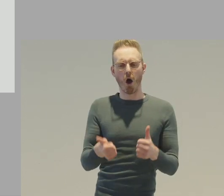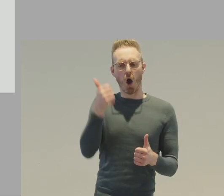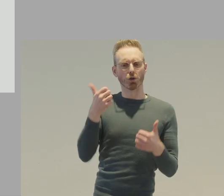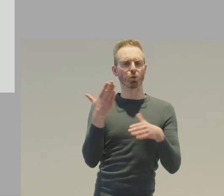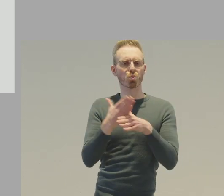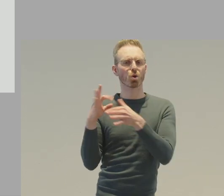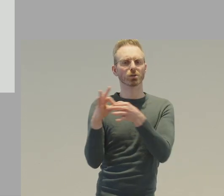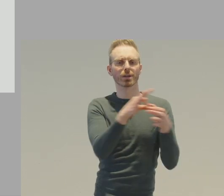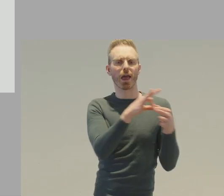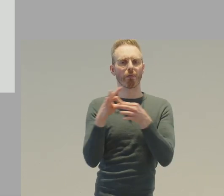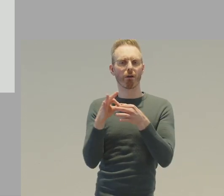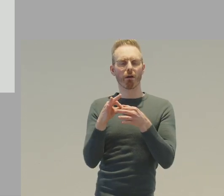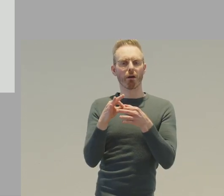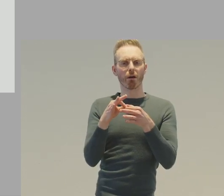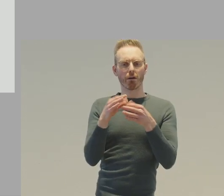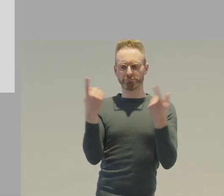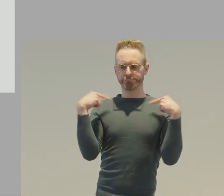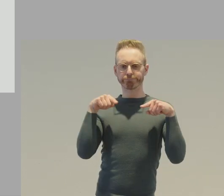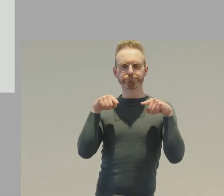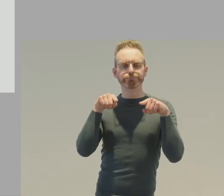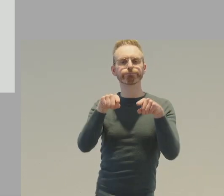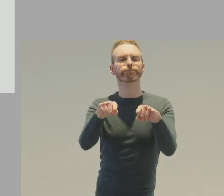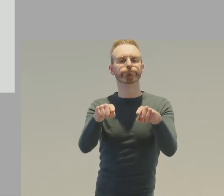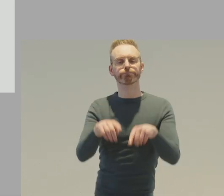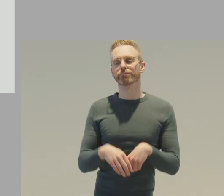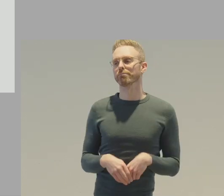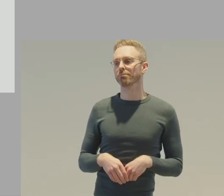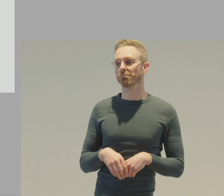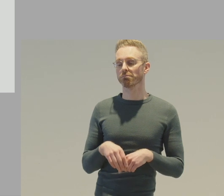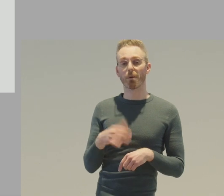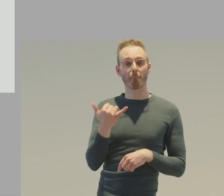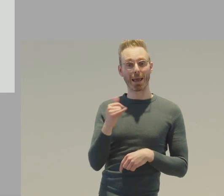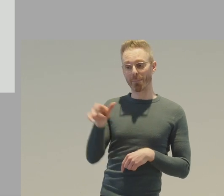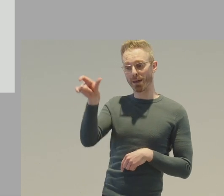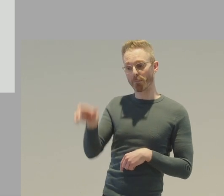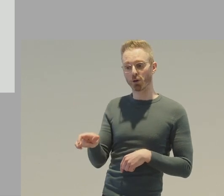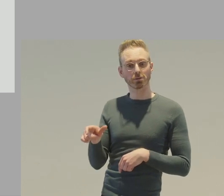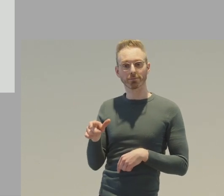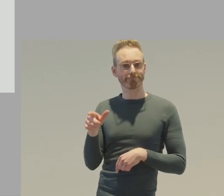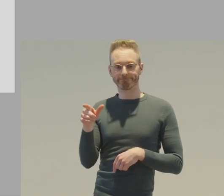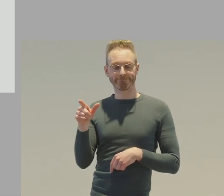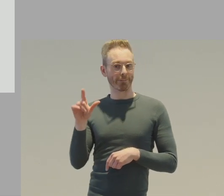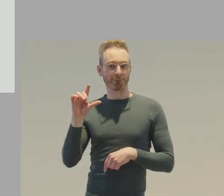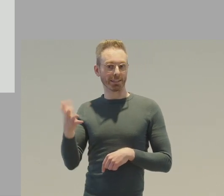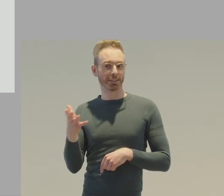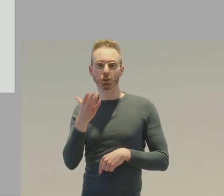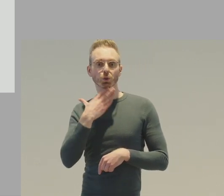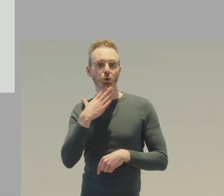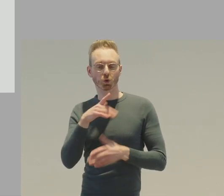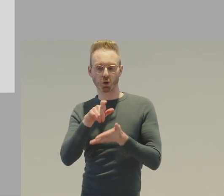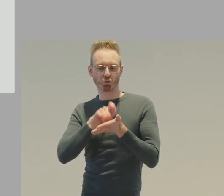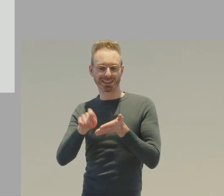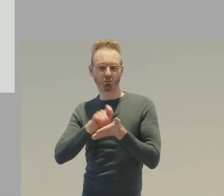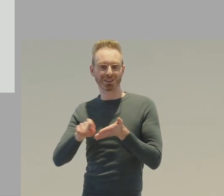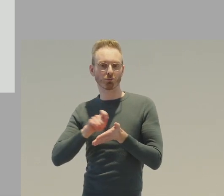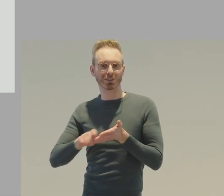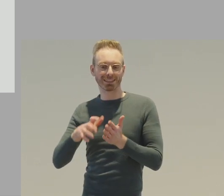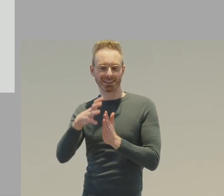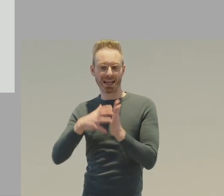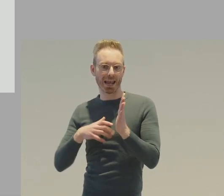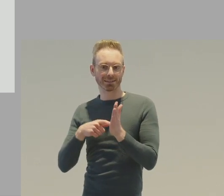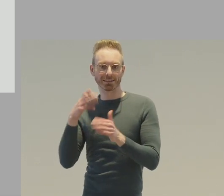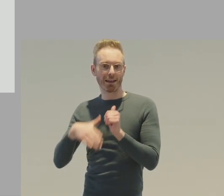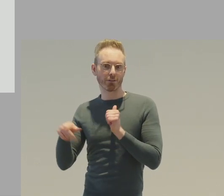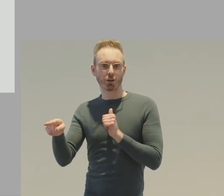let's say some organization is working with somebody who doesn't use written text. They might say, oh, that's fine, we'll support you to make an invoice. And